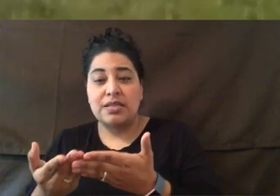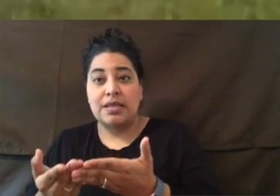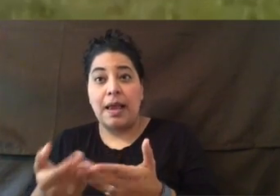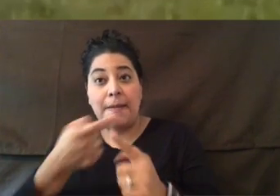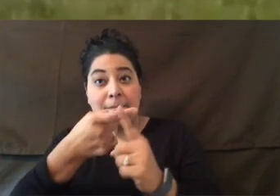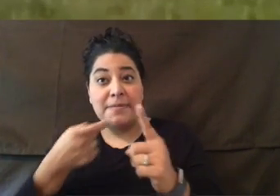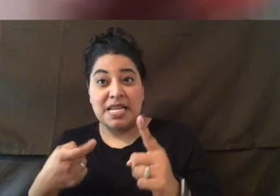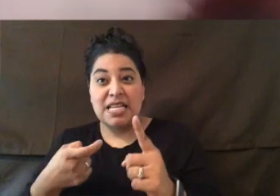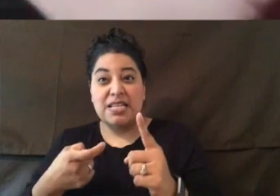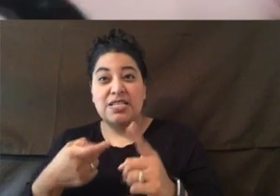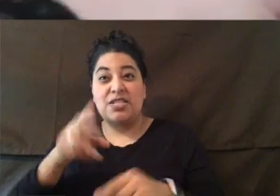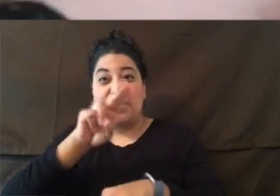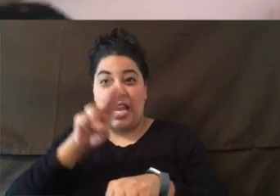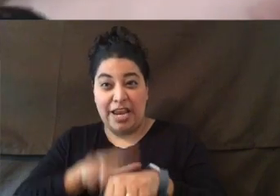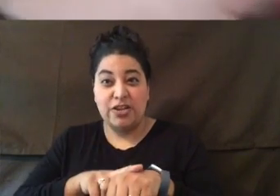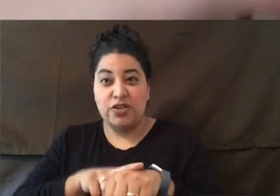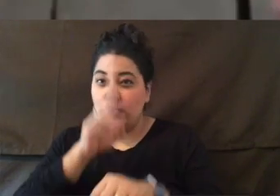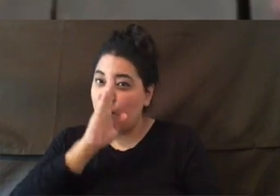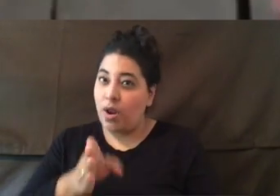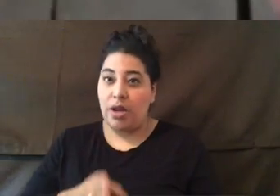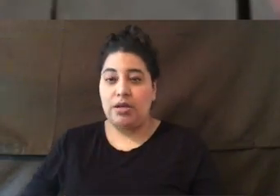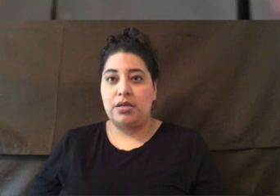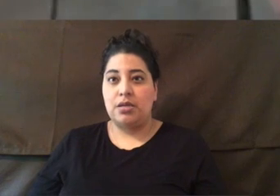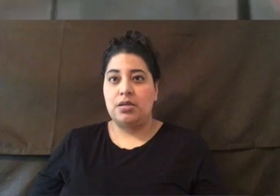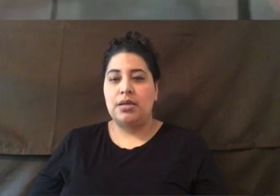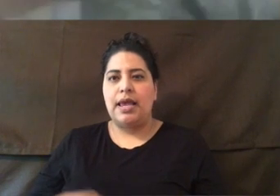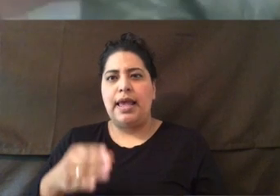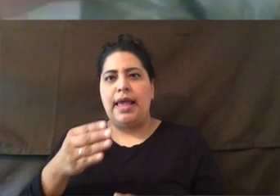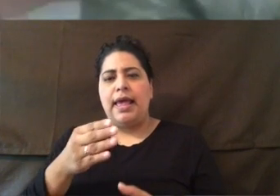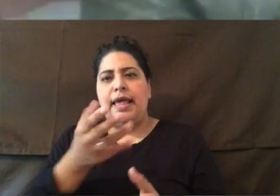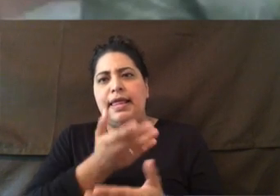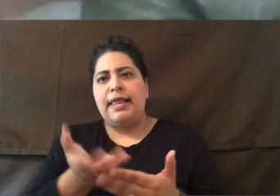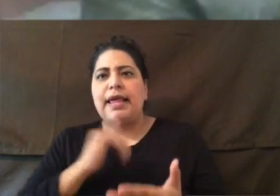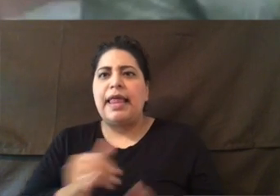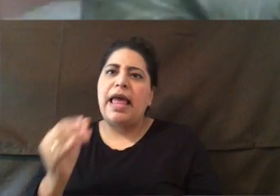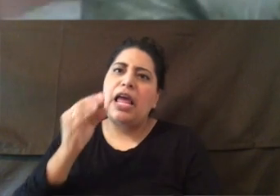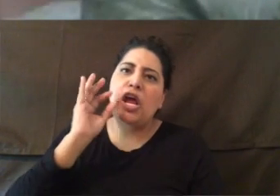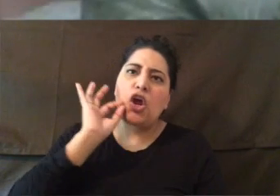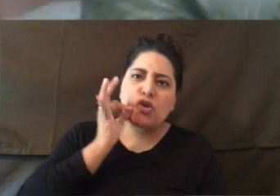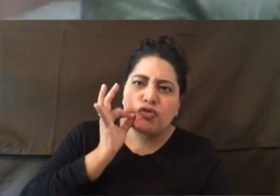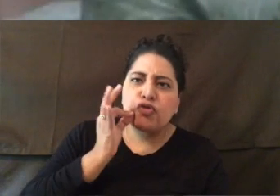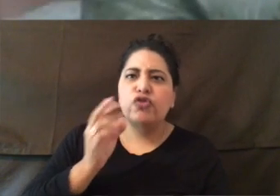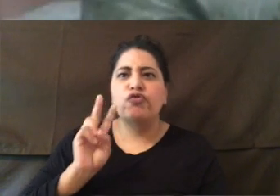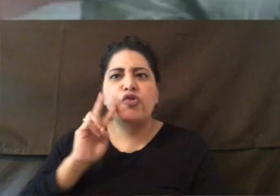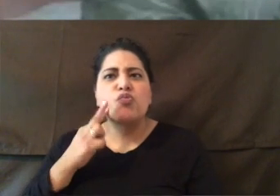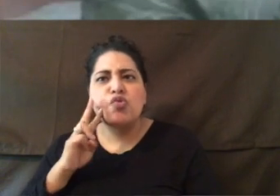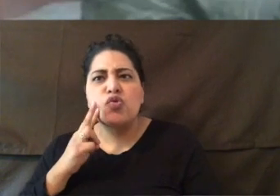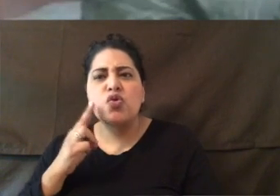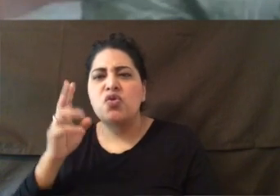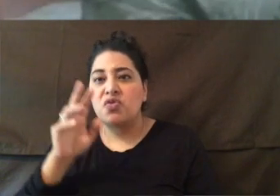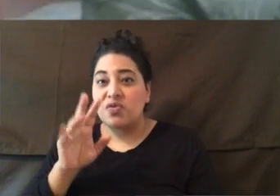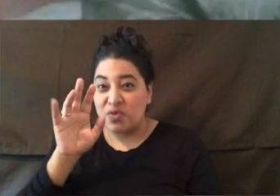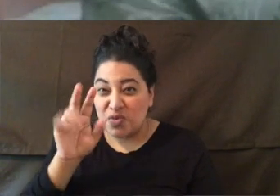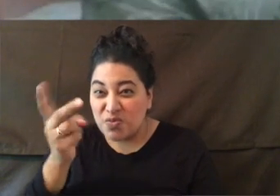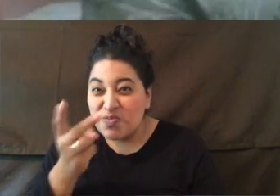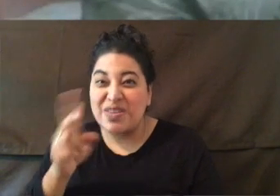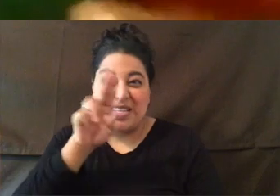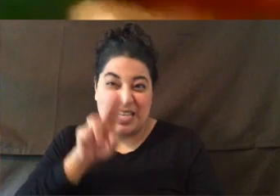directly from nature. Things we eat, such as fruits and vegetables, are also natural